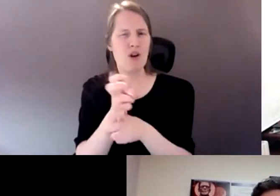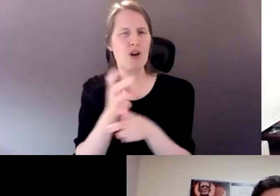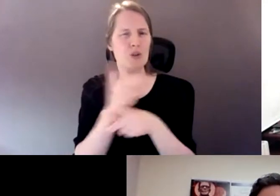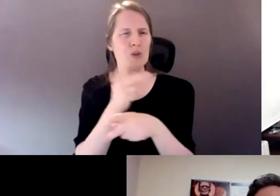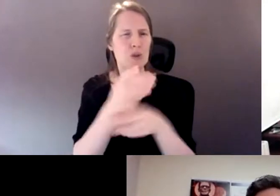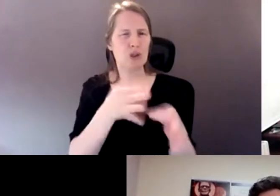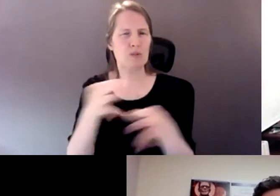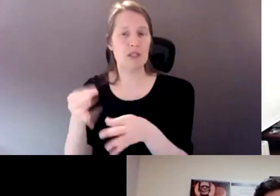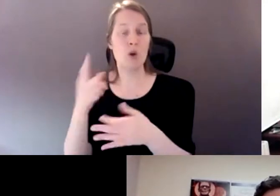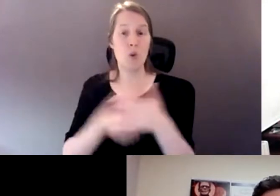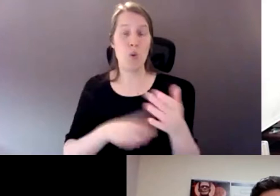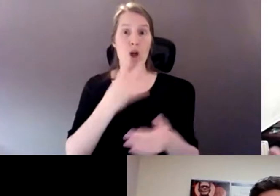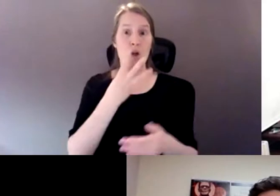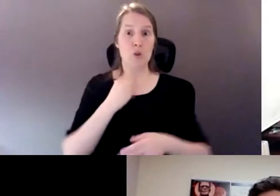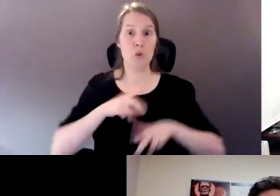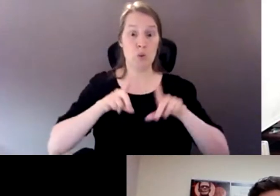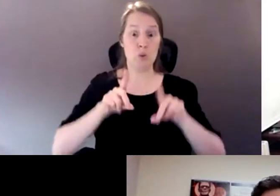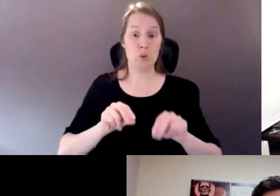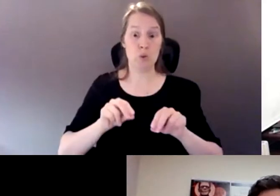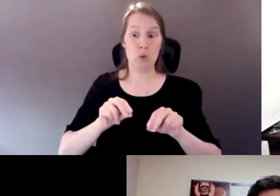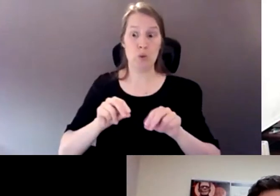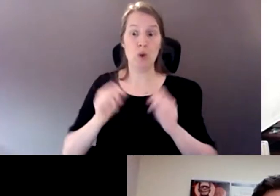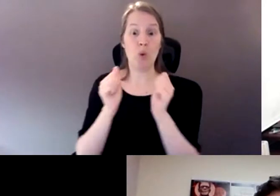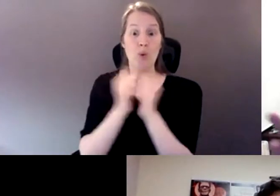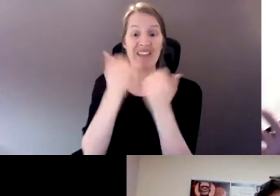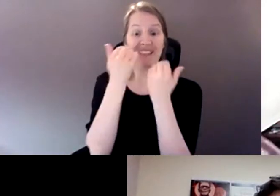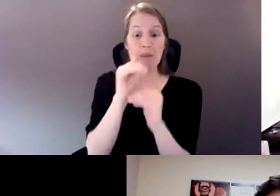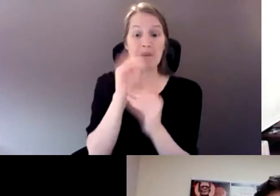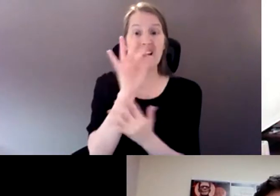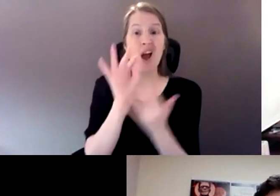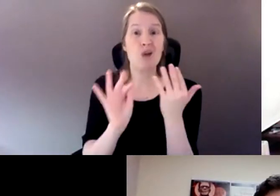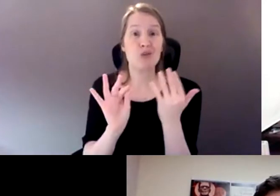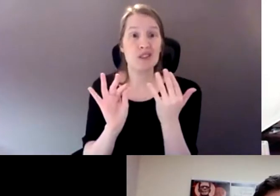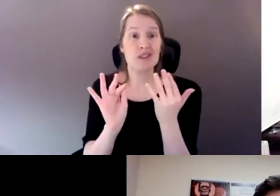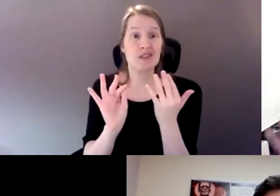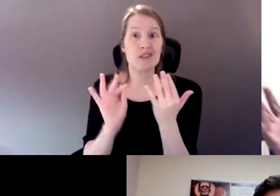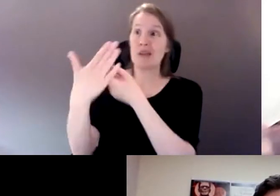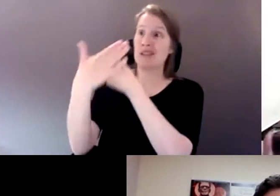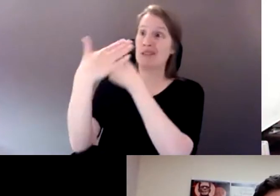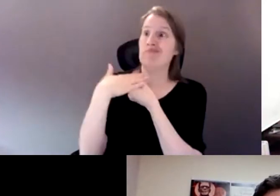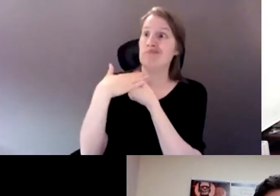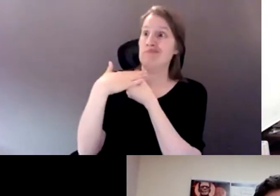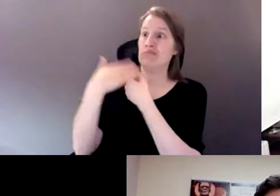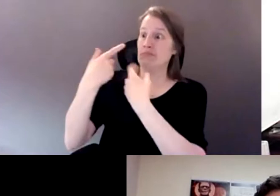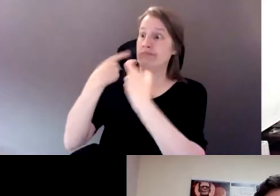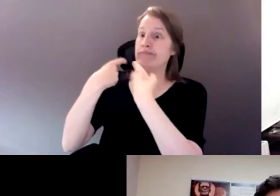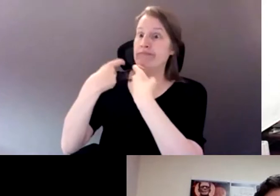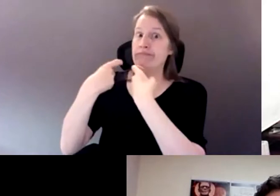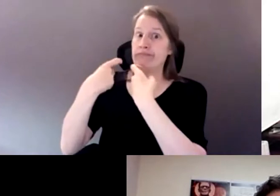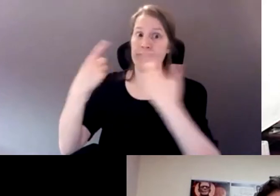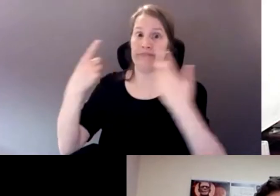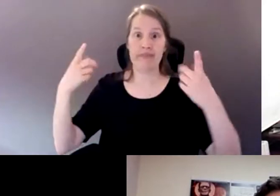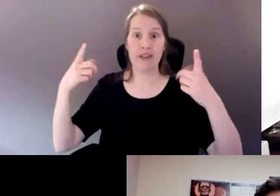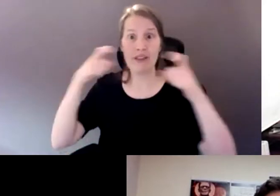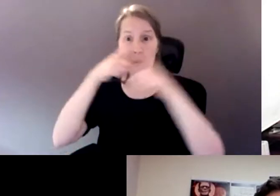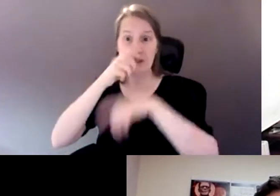do, these are not freely given choices. They're all structured by the complexity of history. We